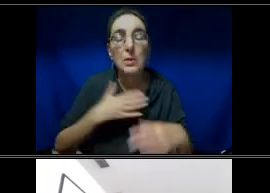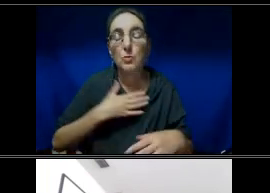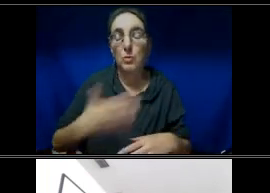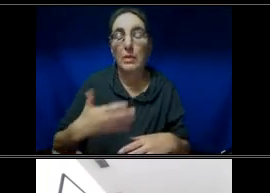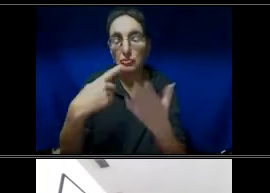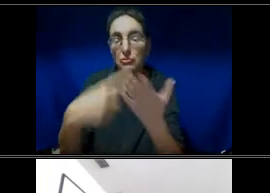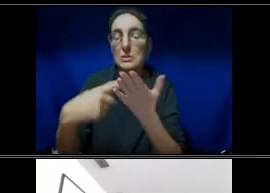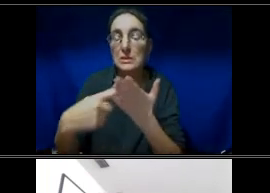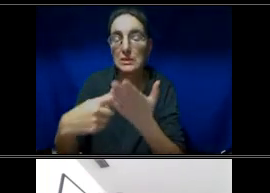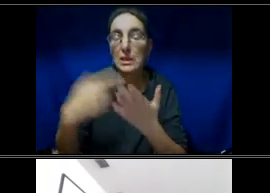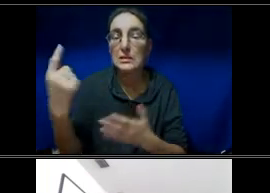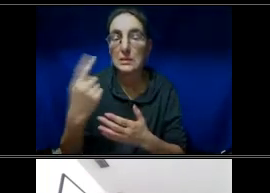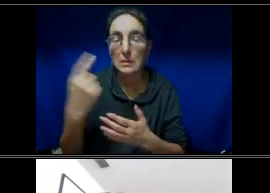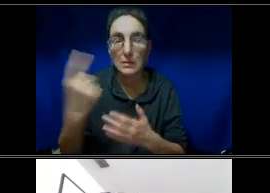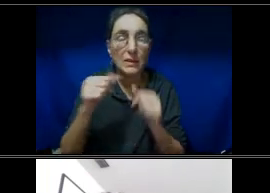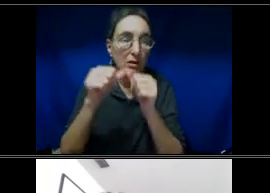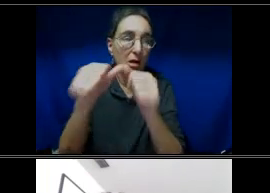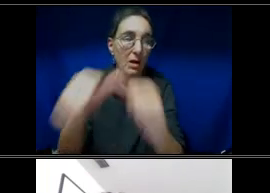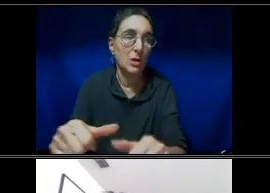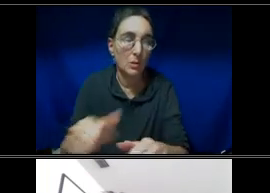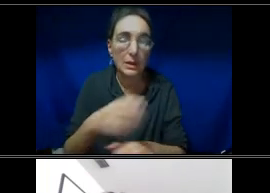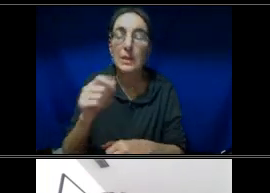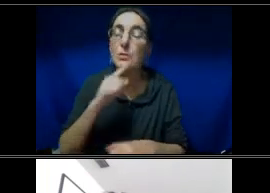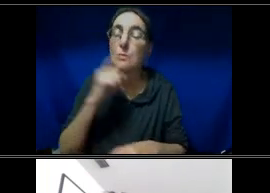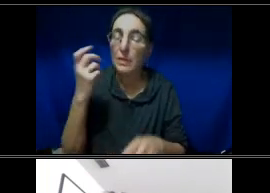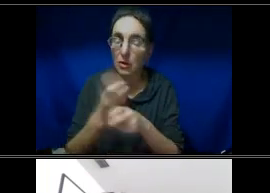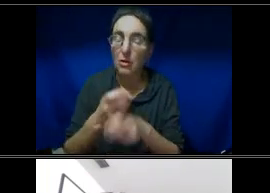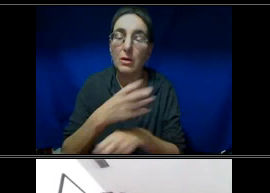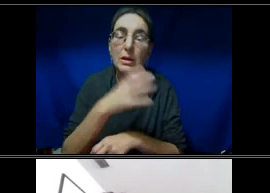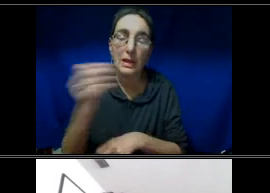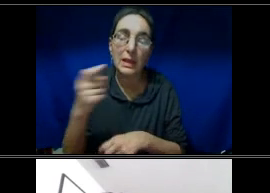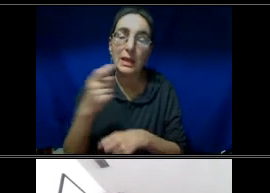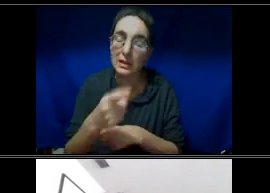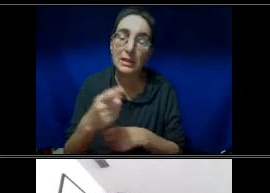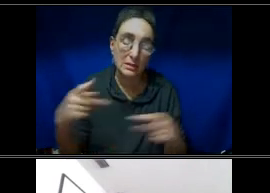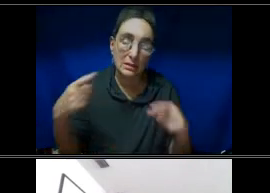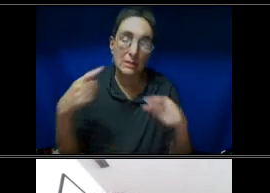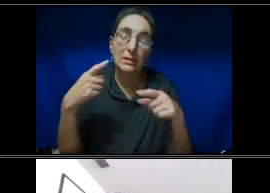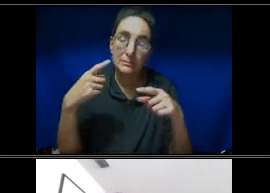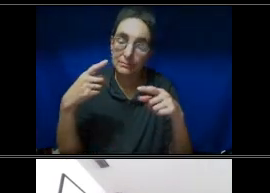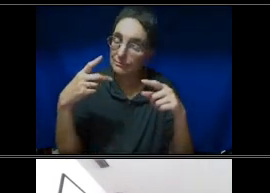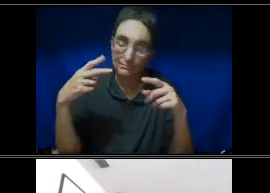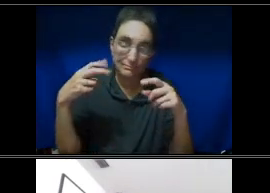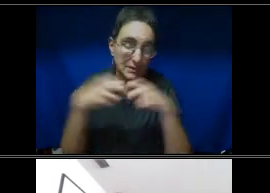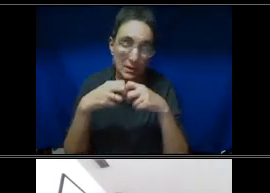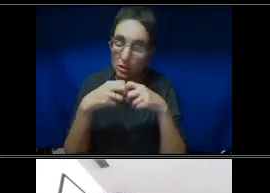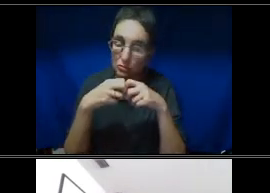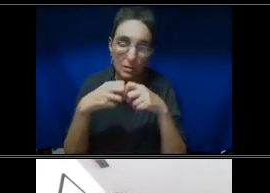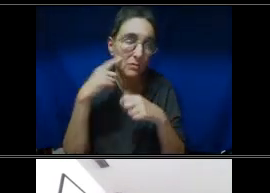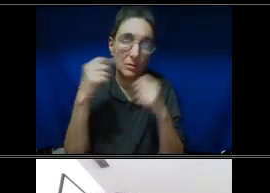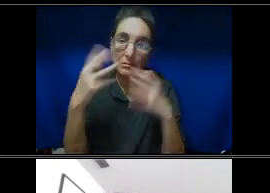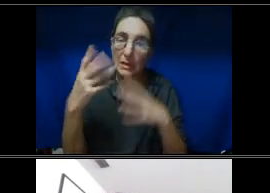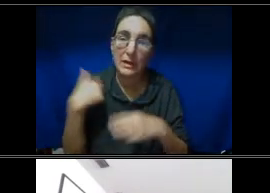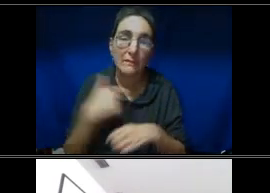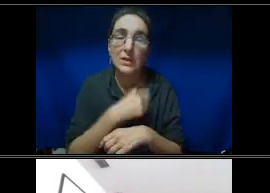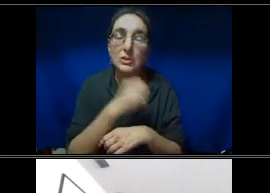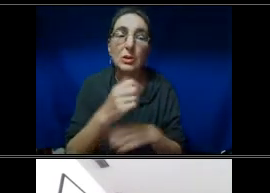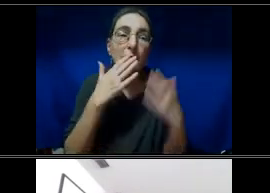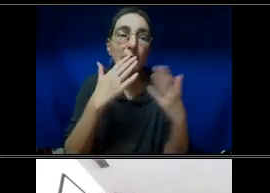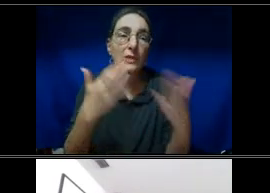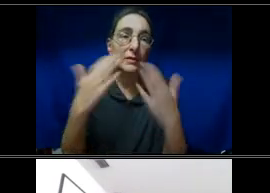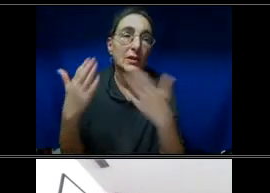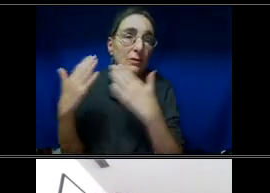is ongoing and is really hard and is a conundrum for a lot of us. So thank you.